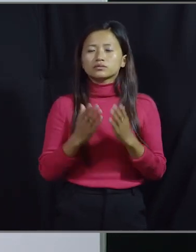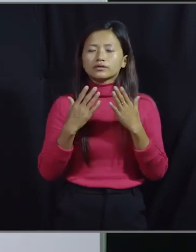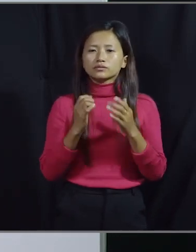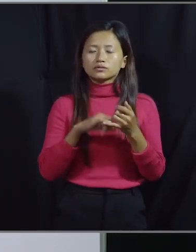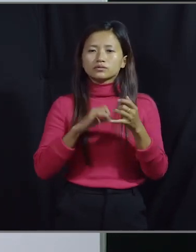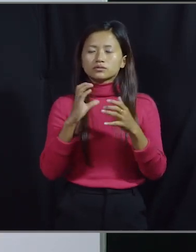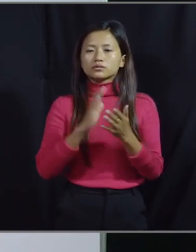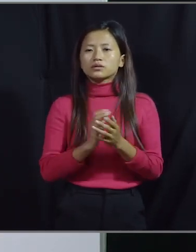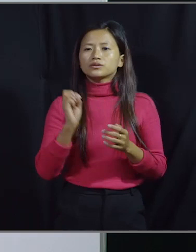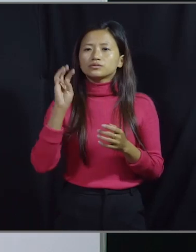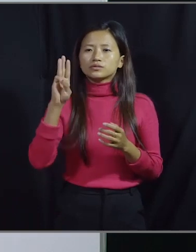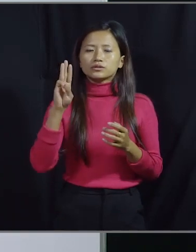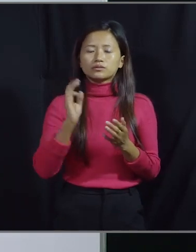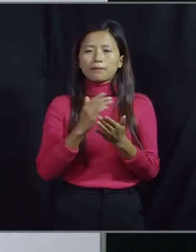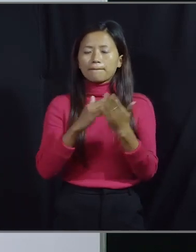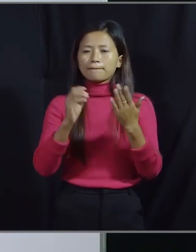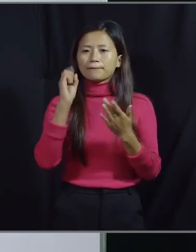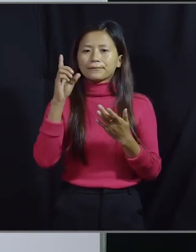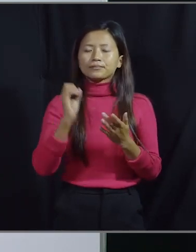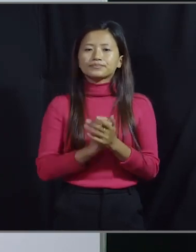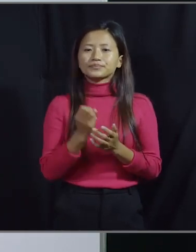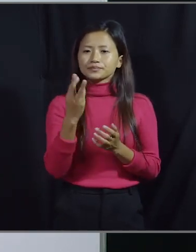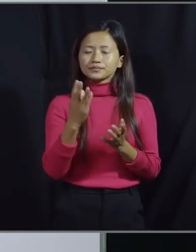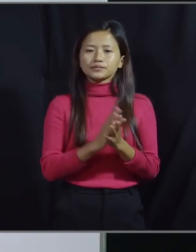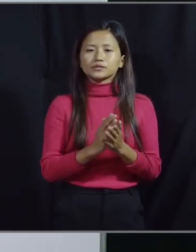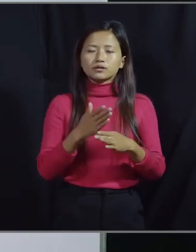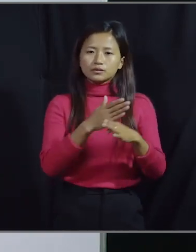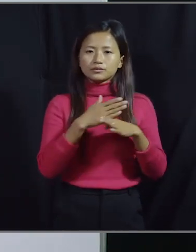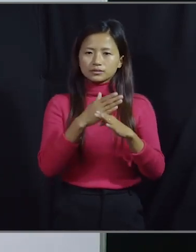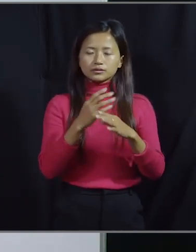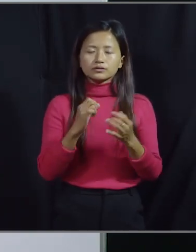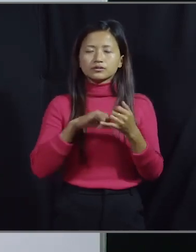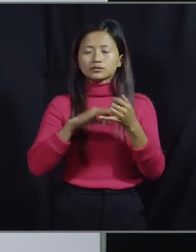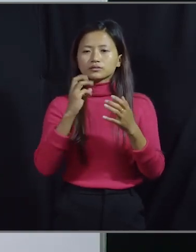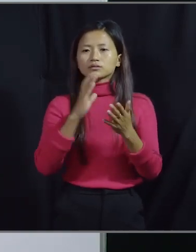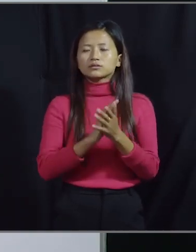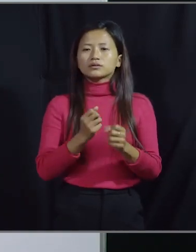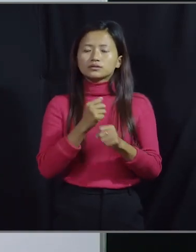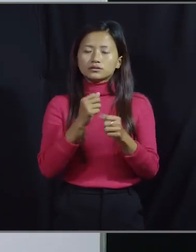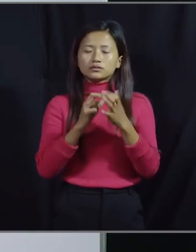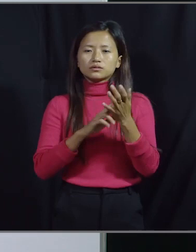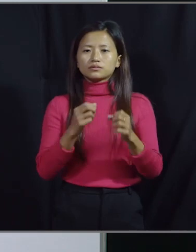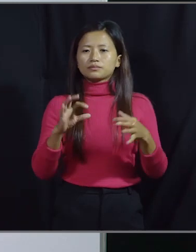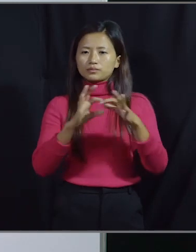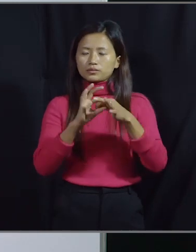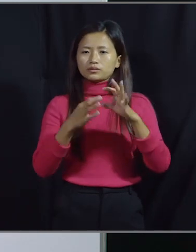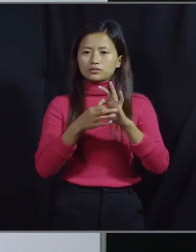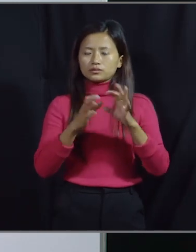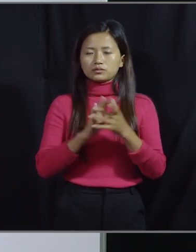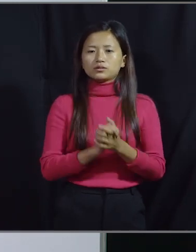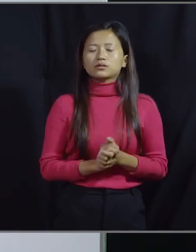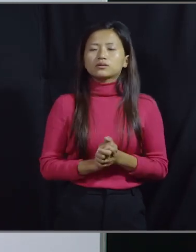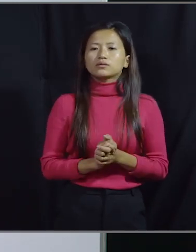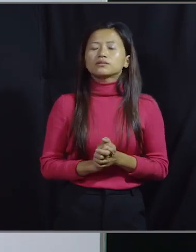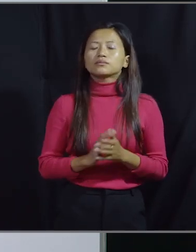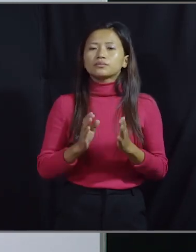sacrificed 3 by then. So calculation of shares of sacrificing and gaining partners in new accumulated